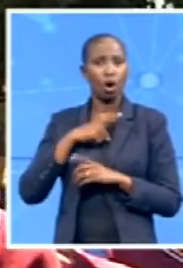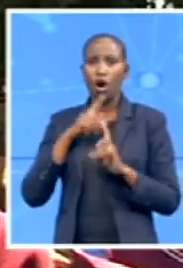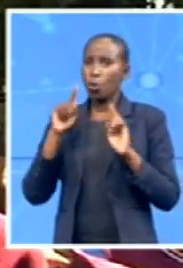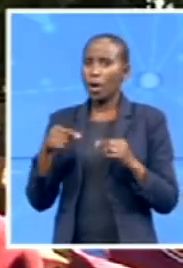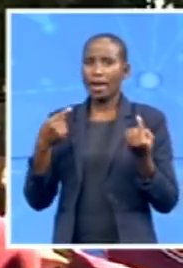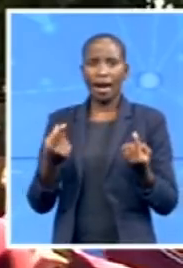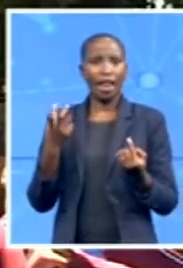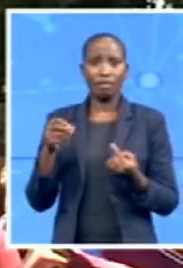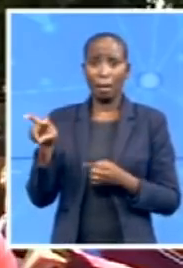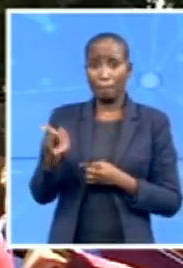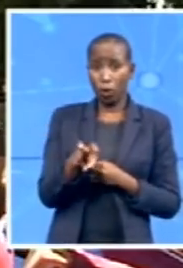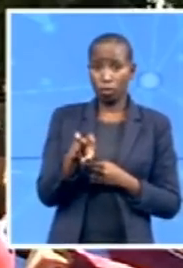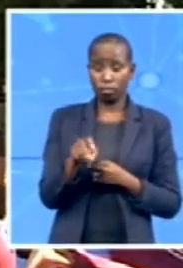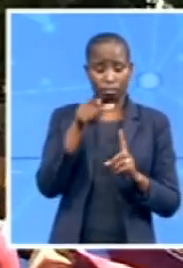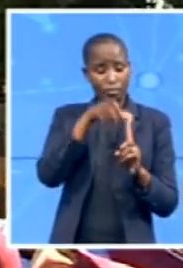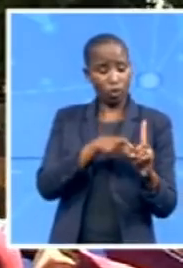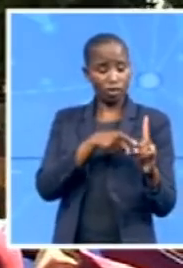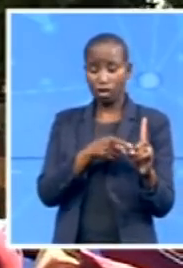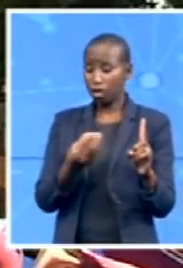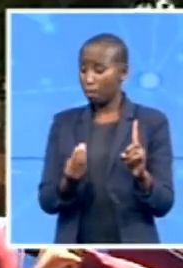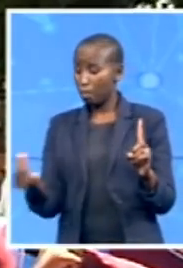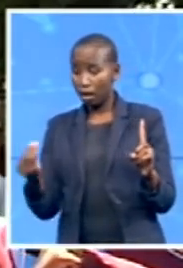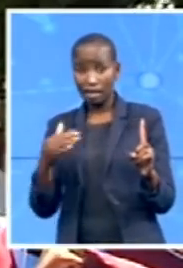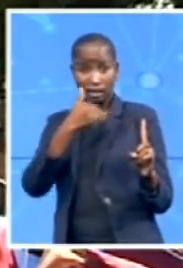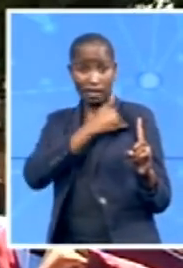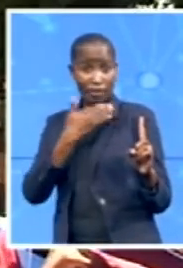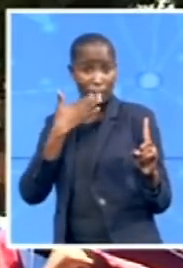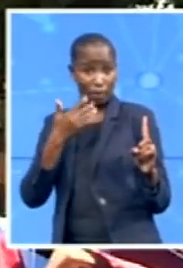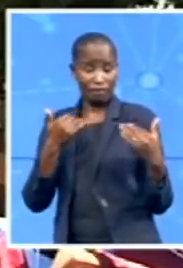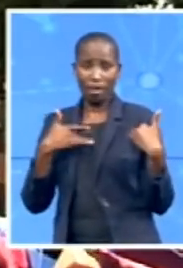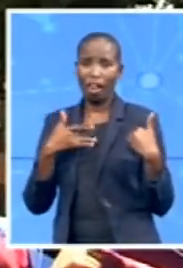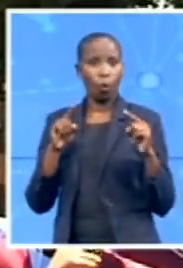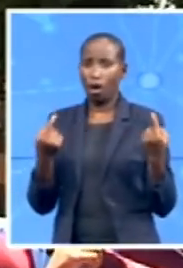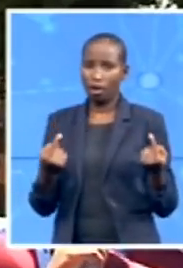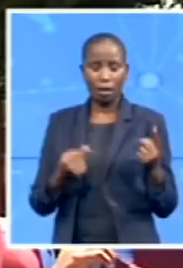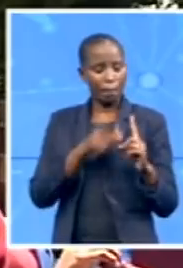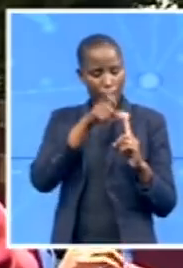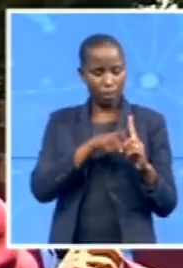that person. Yes. So I've taken note of that part.